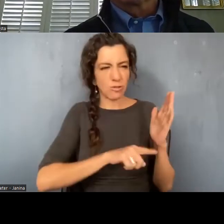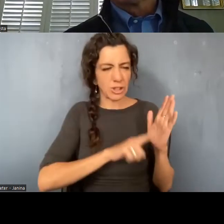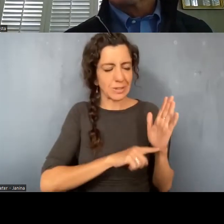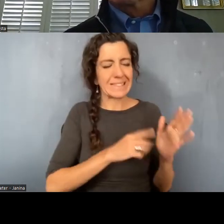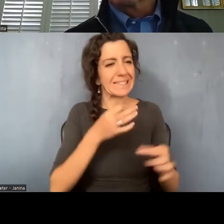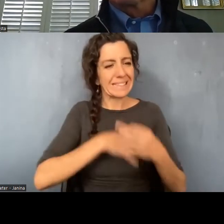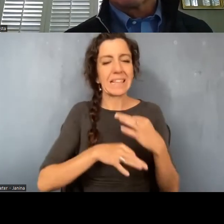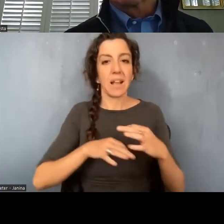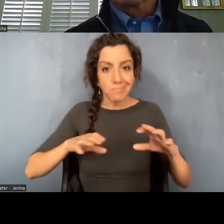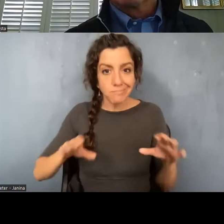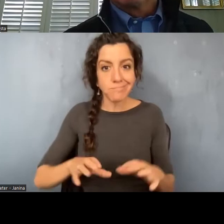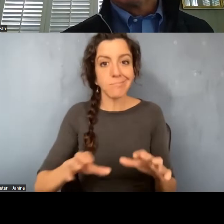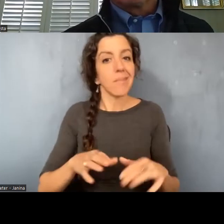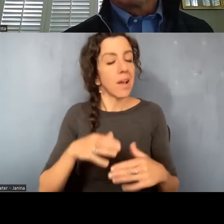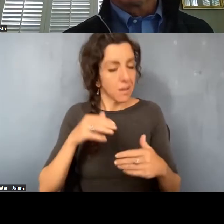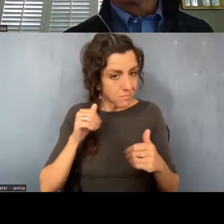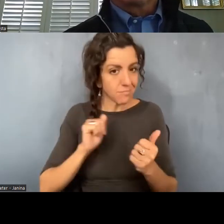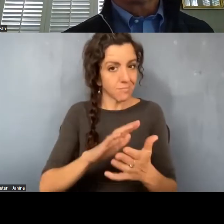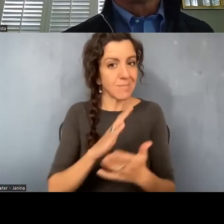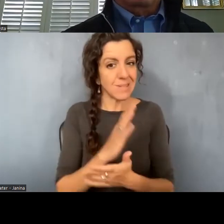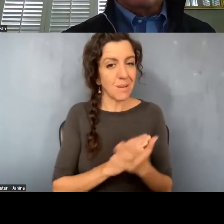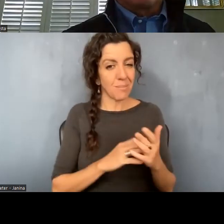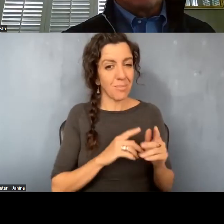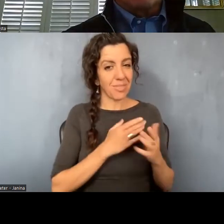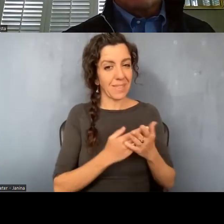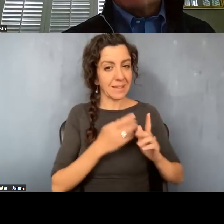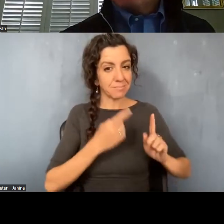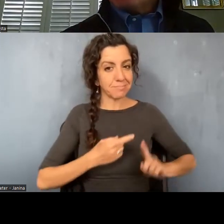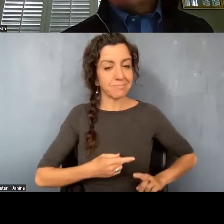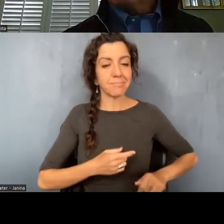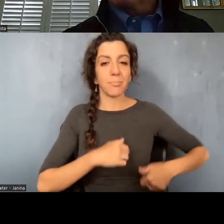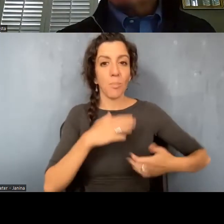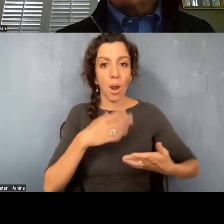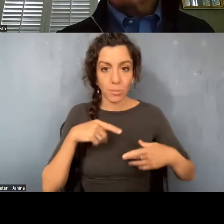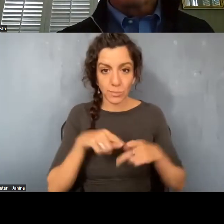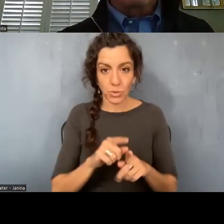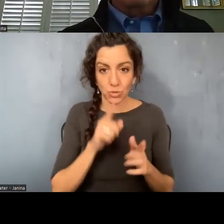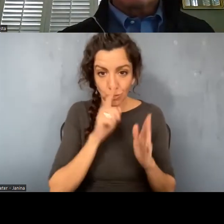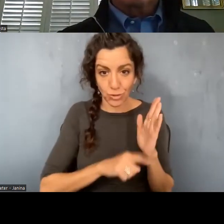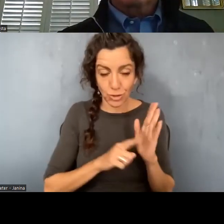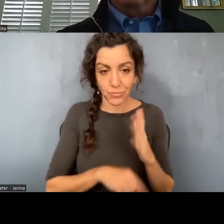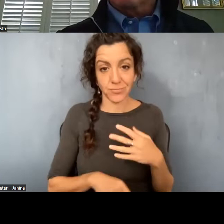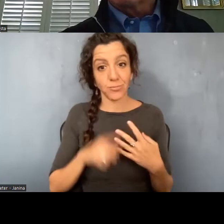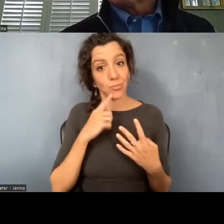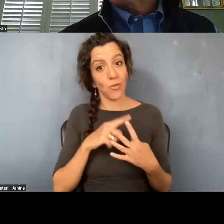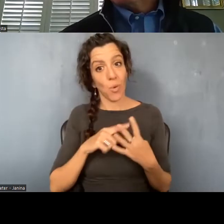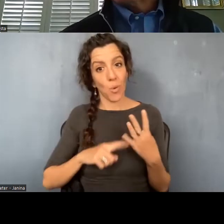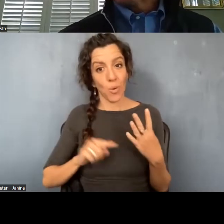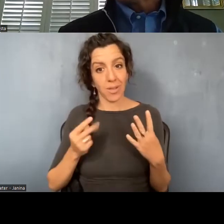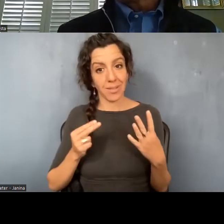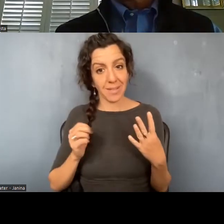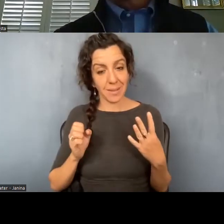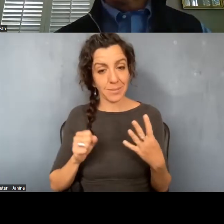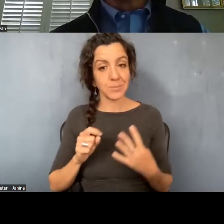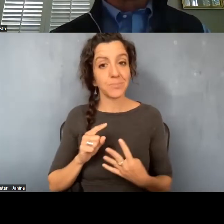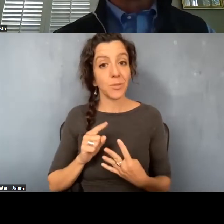we're going to address some of the themes that have been brought up by that research. And particularly 4 themes come to mind.